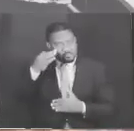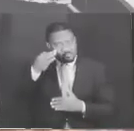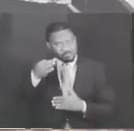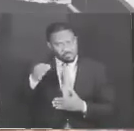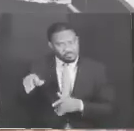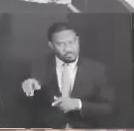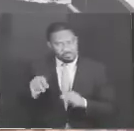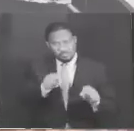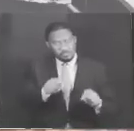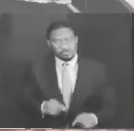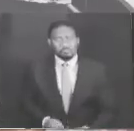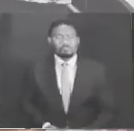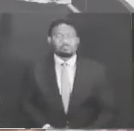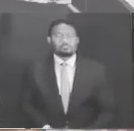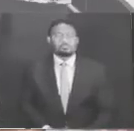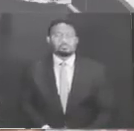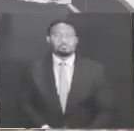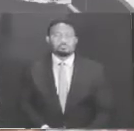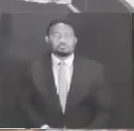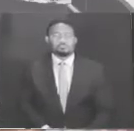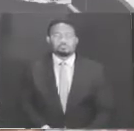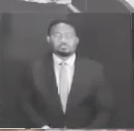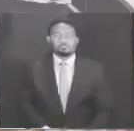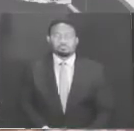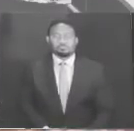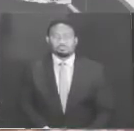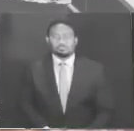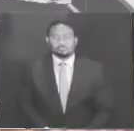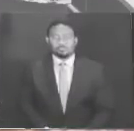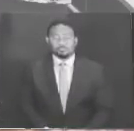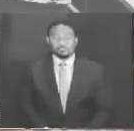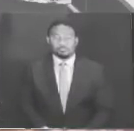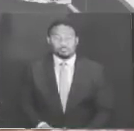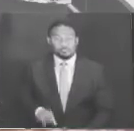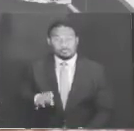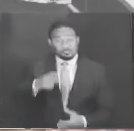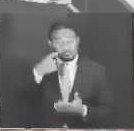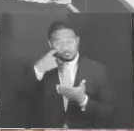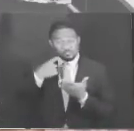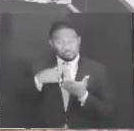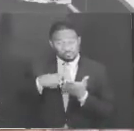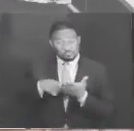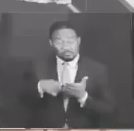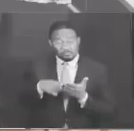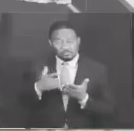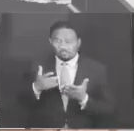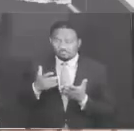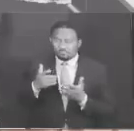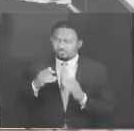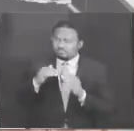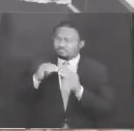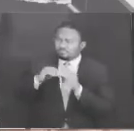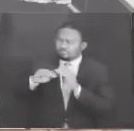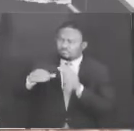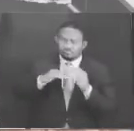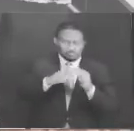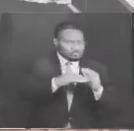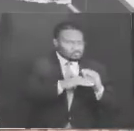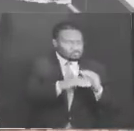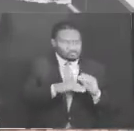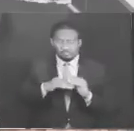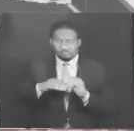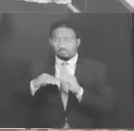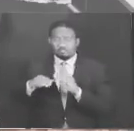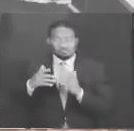Speaker, honorable members are also encouraged to monitor the utilization of this amount sent to their respective assemblies in line with the